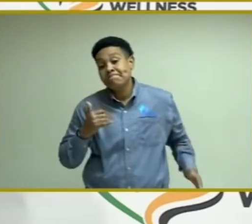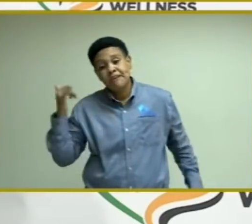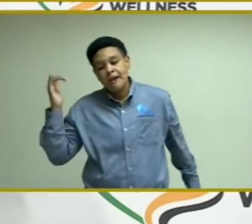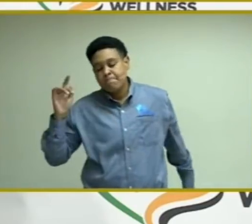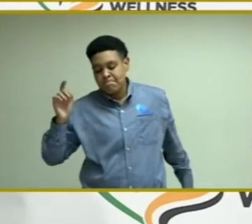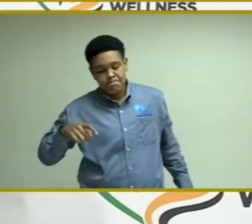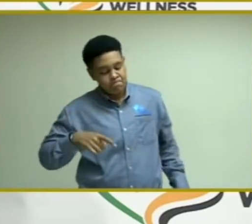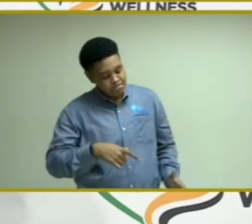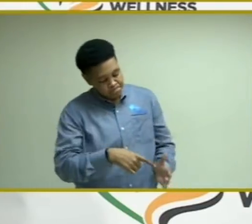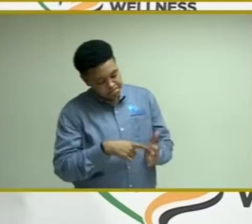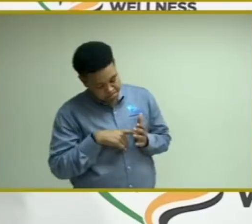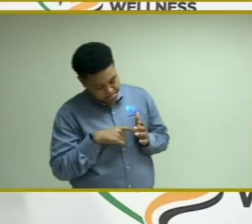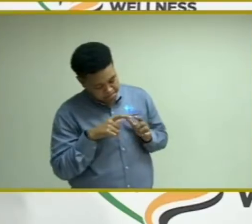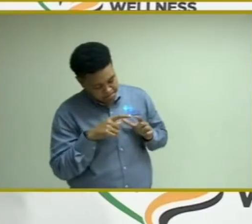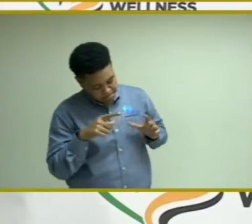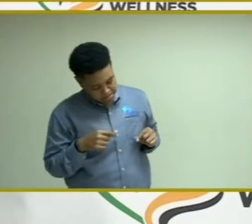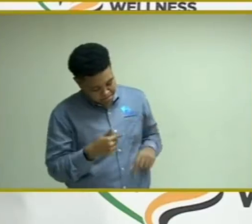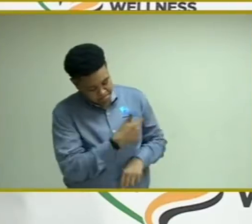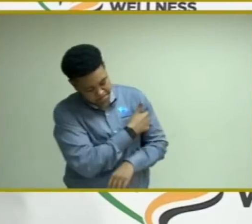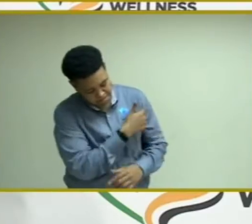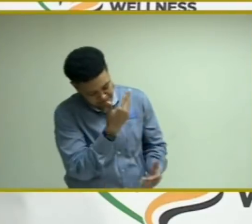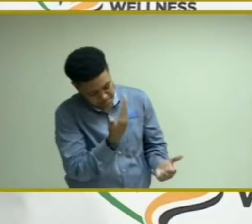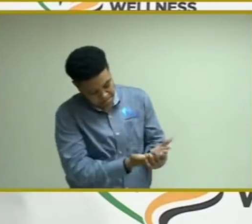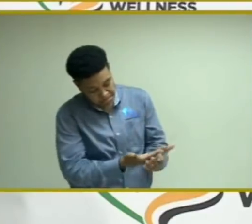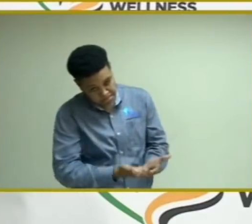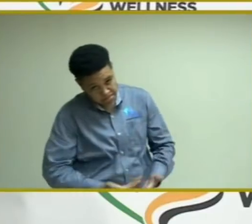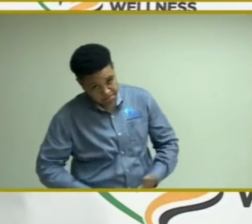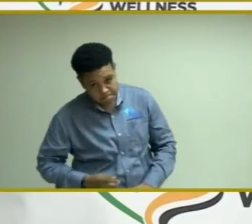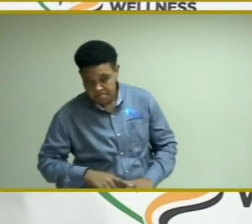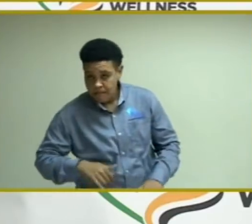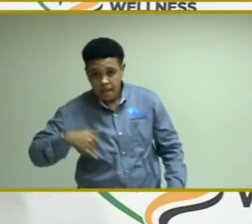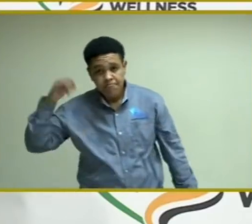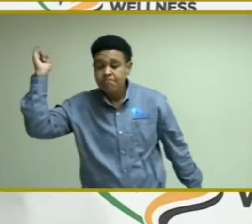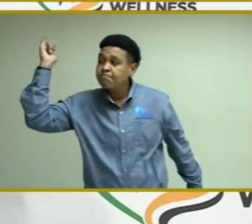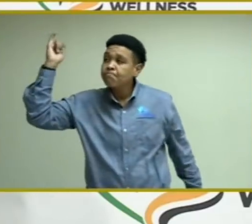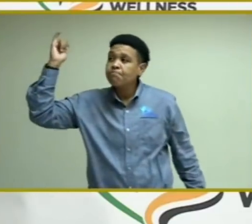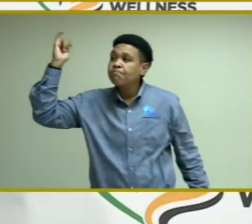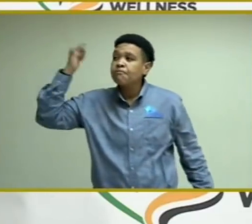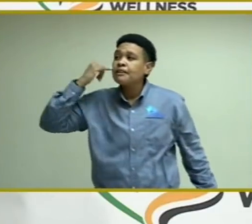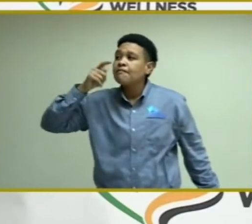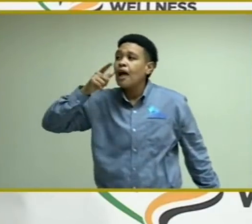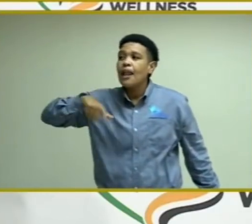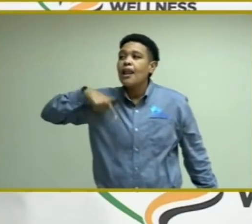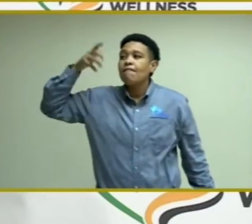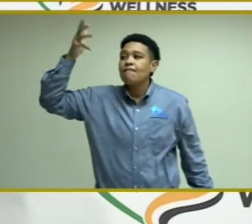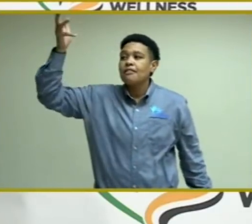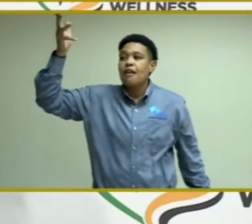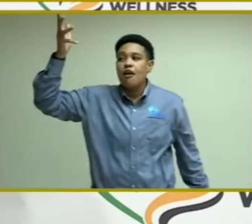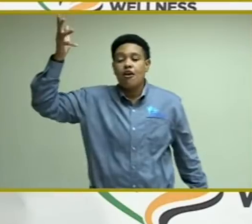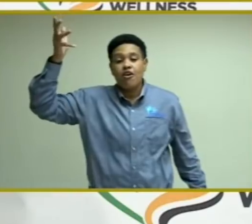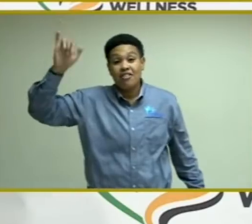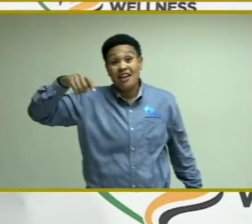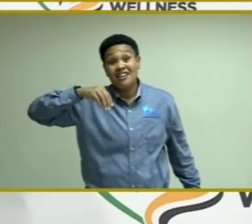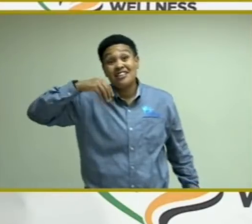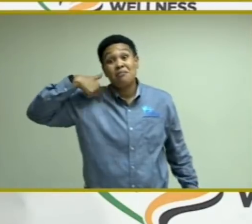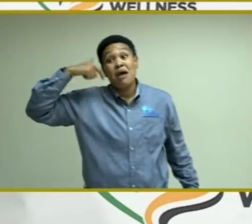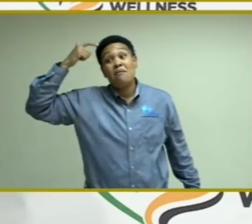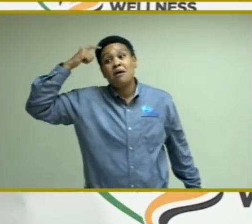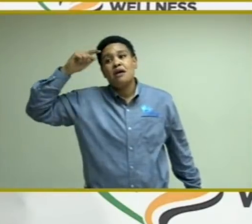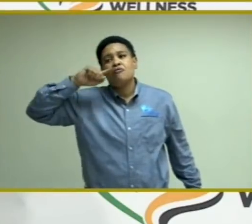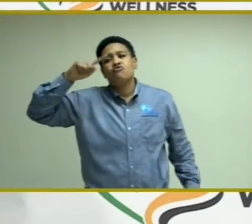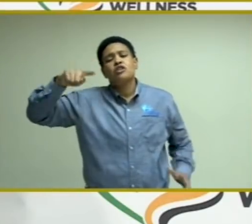America, saying unless you're vaccinated, you can't visit if you're a non-resident. That, to my mind, is